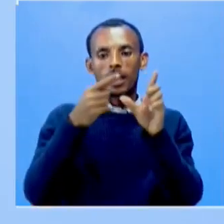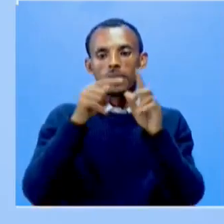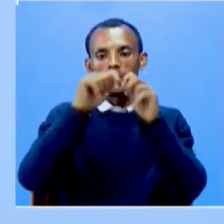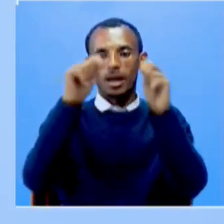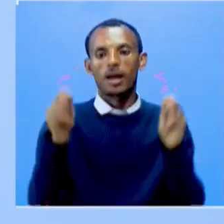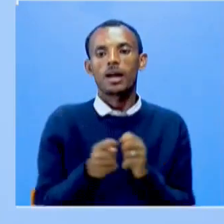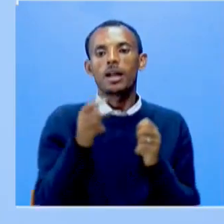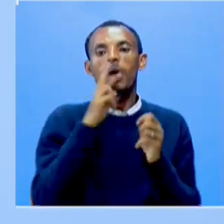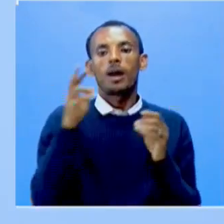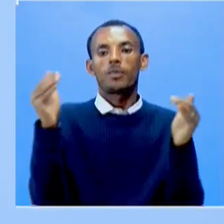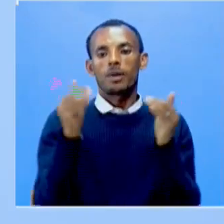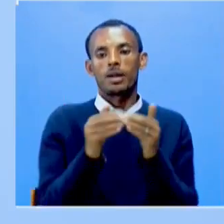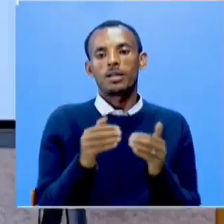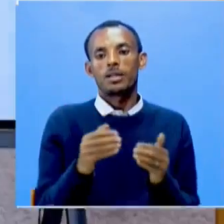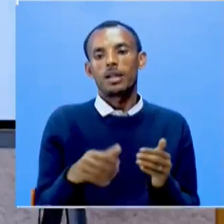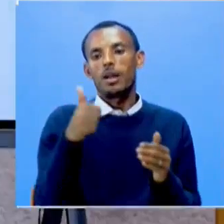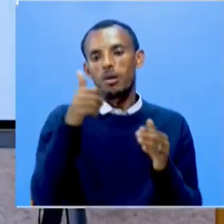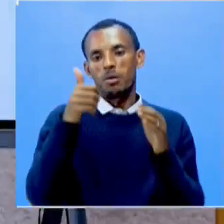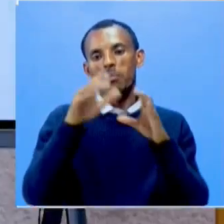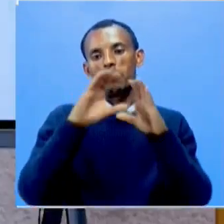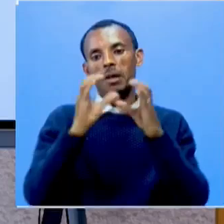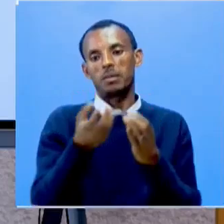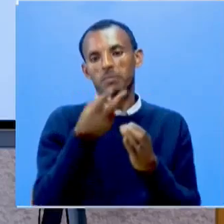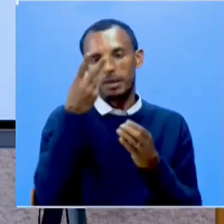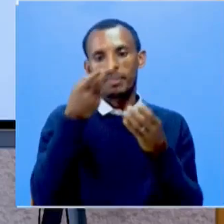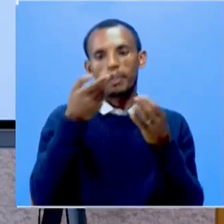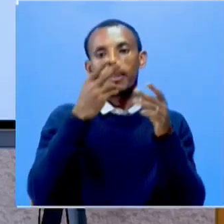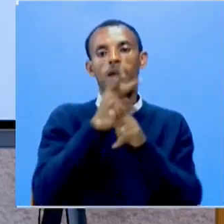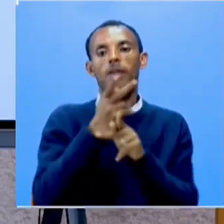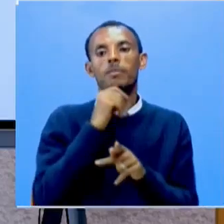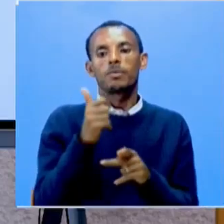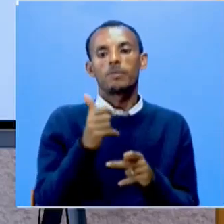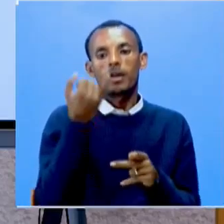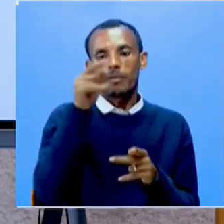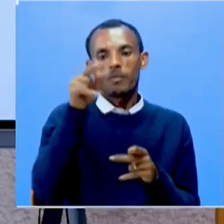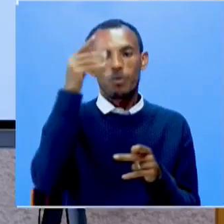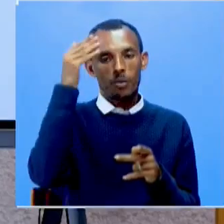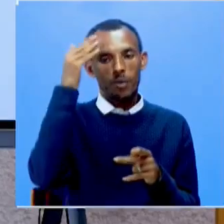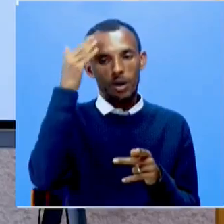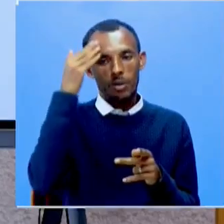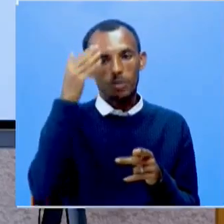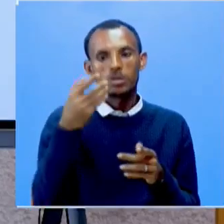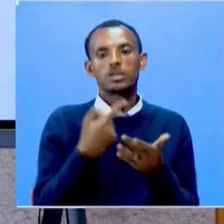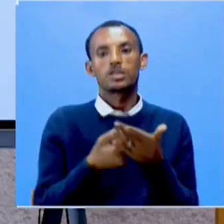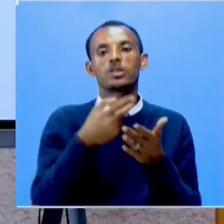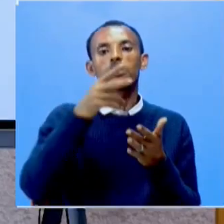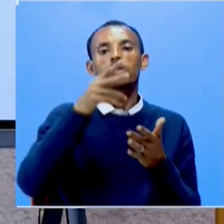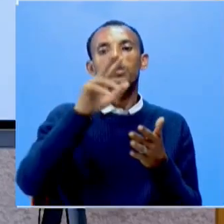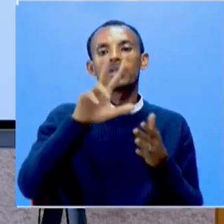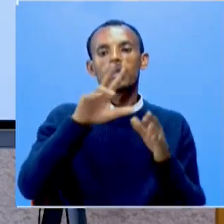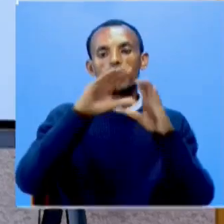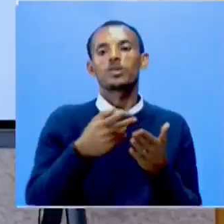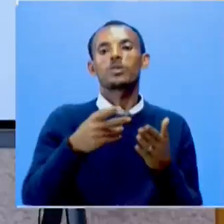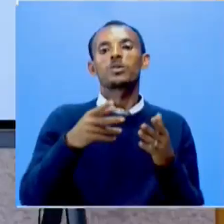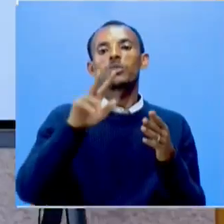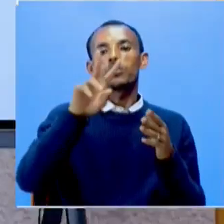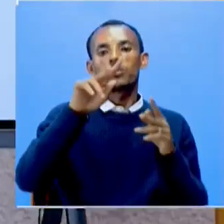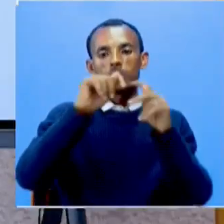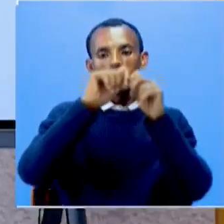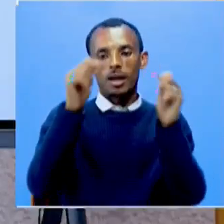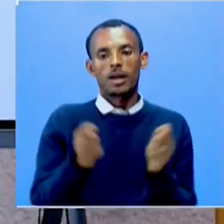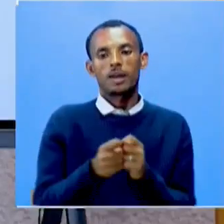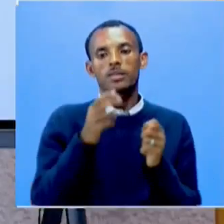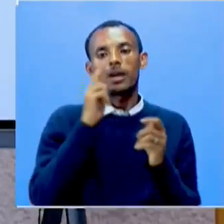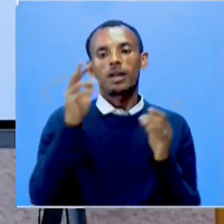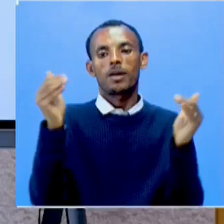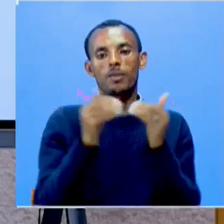need of checking the other part. If you know these three parts, two triangles are exactly the copy of one on the